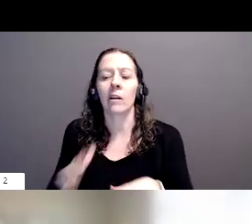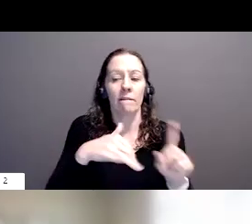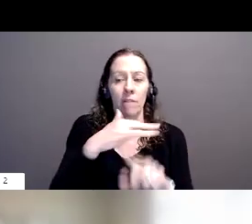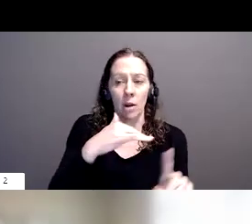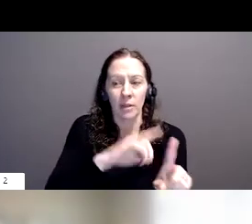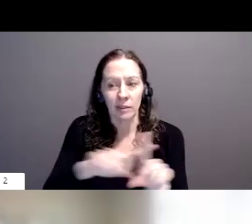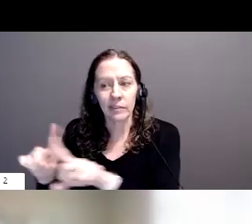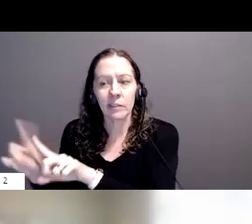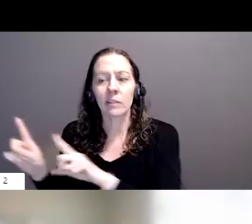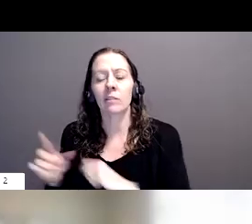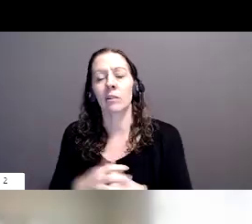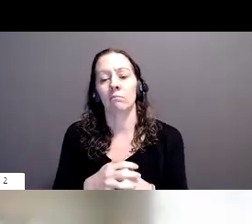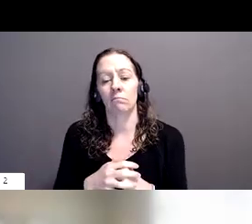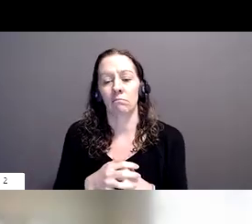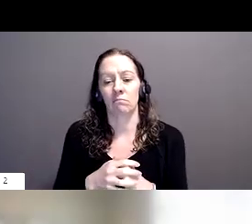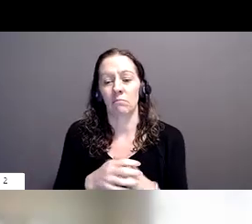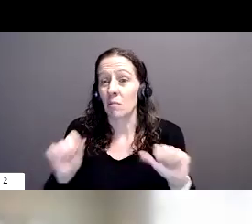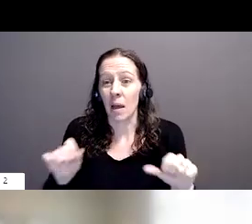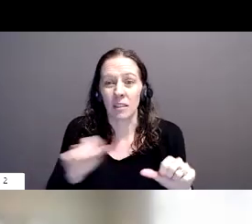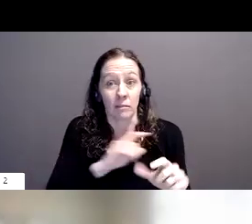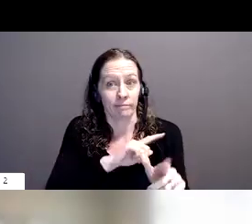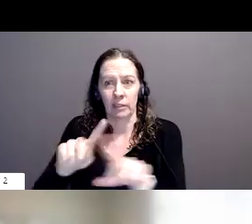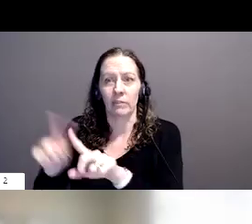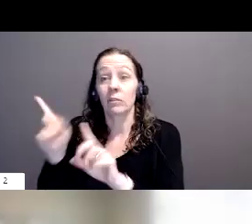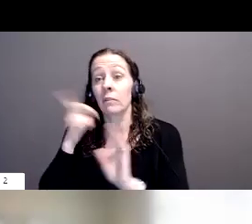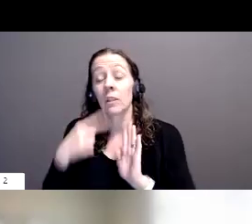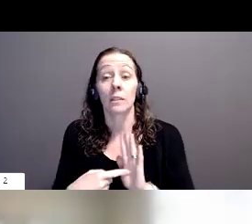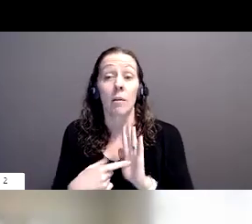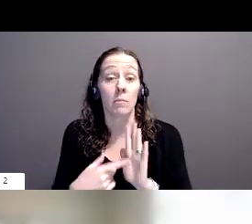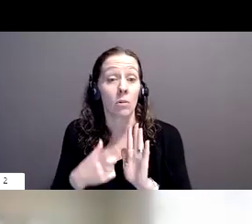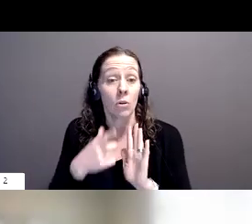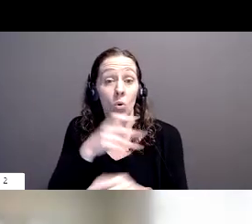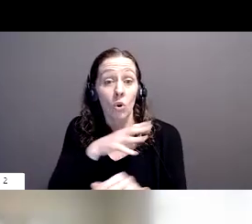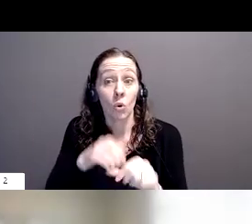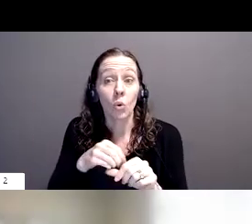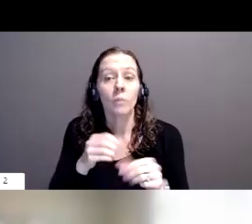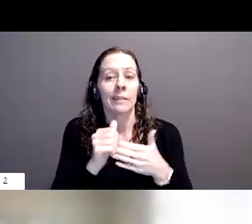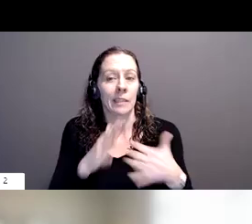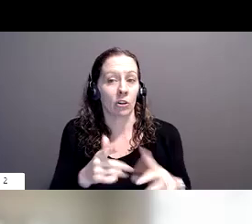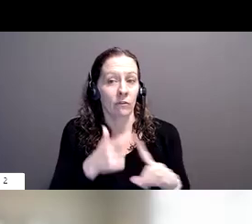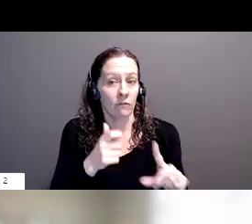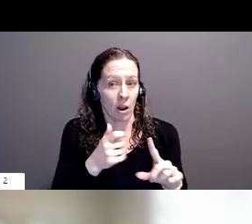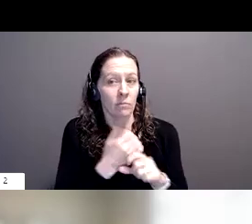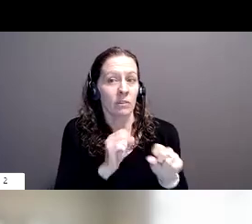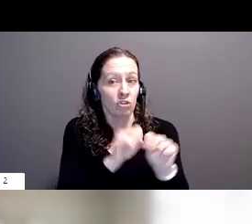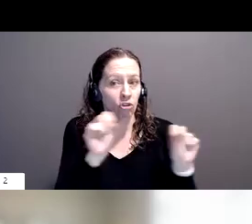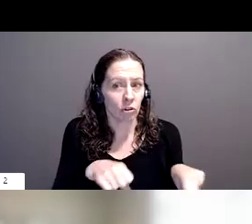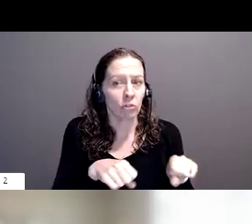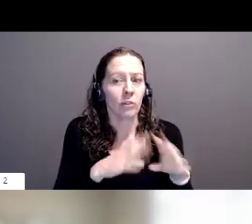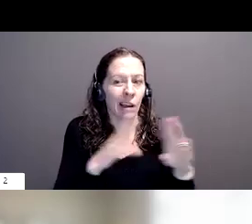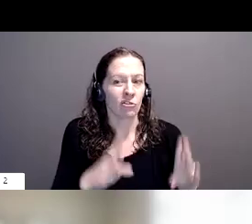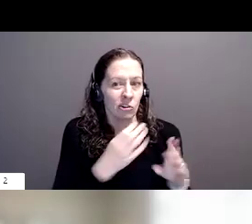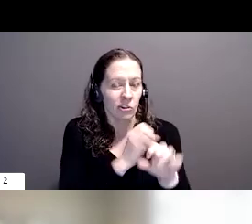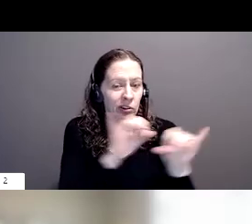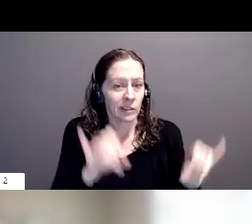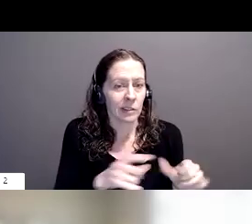and capacities. We, for example, have leaders from the shelter system,